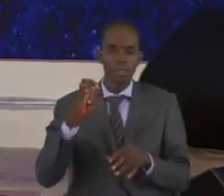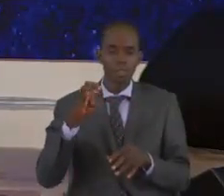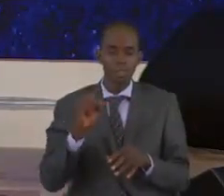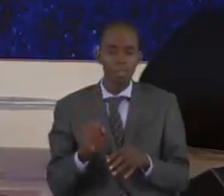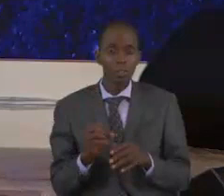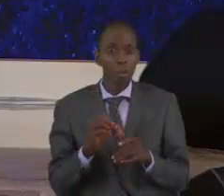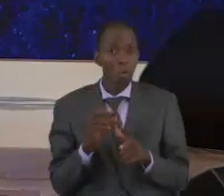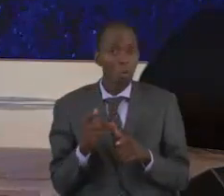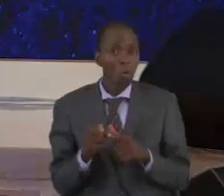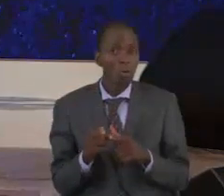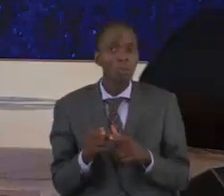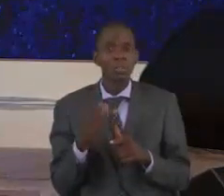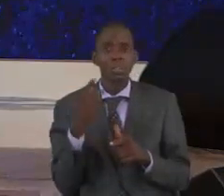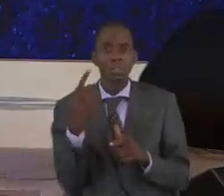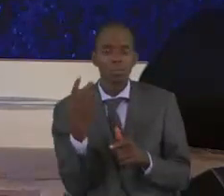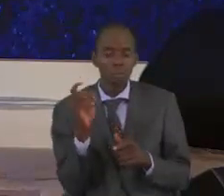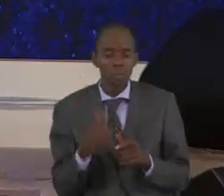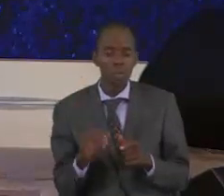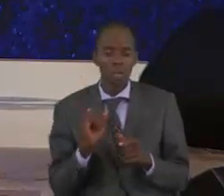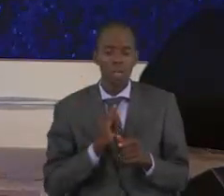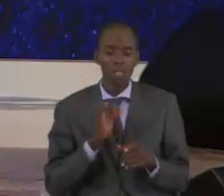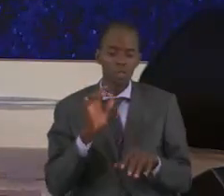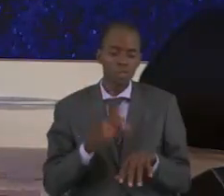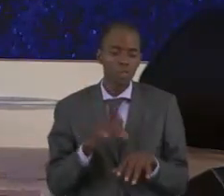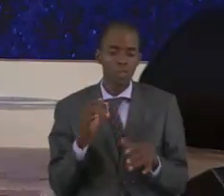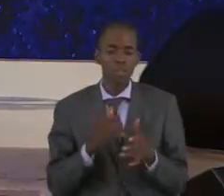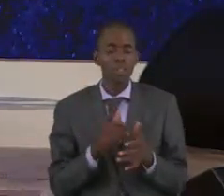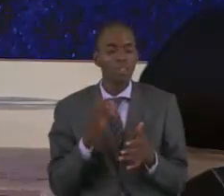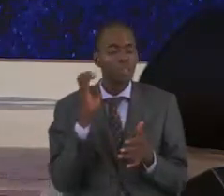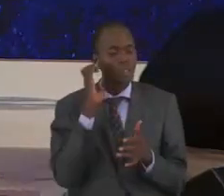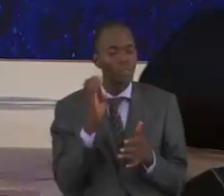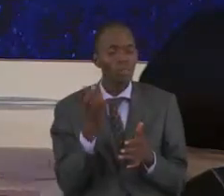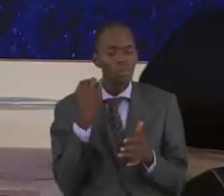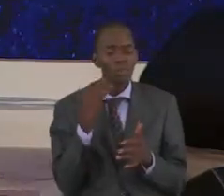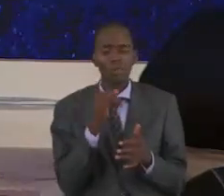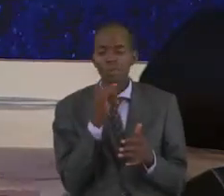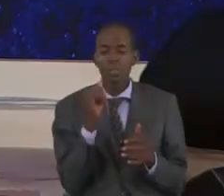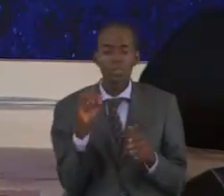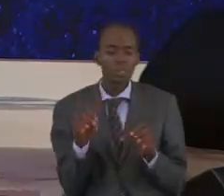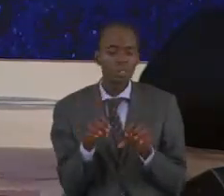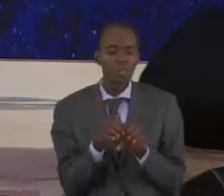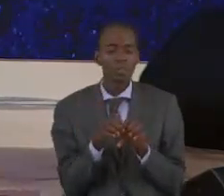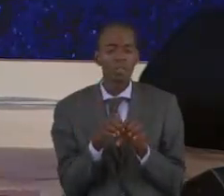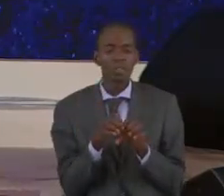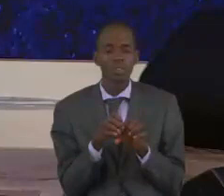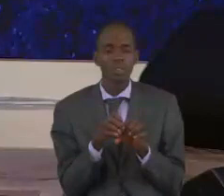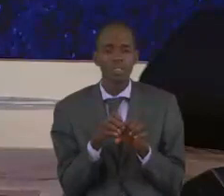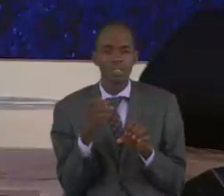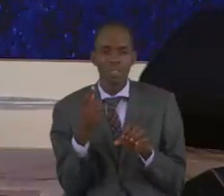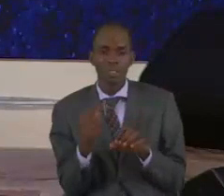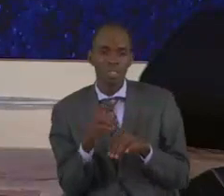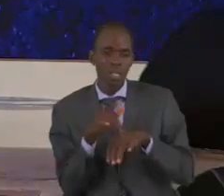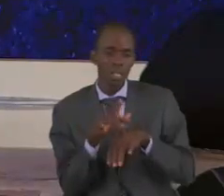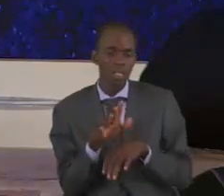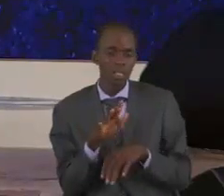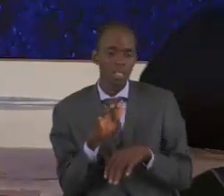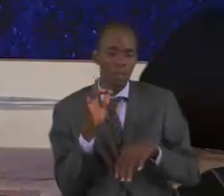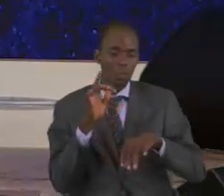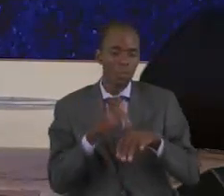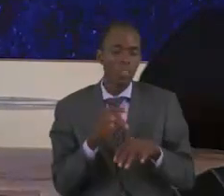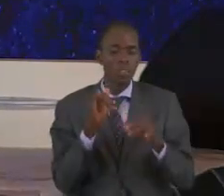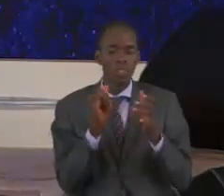Neither was I taught it. It wasn't even the earlier apostles that taught